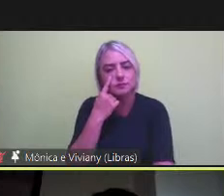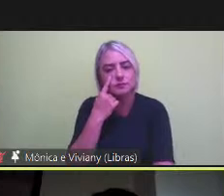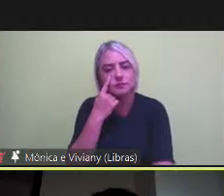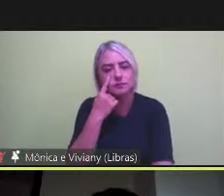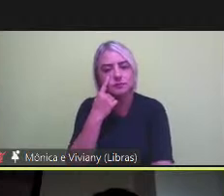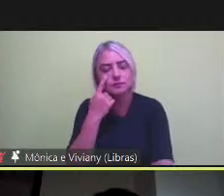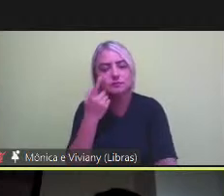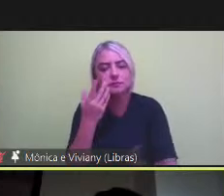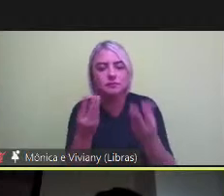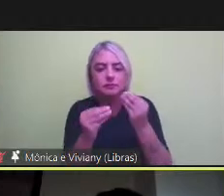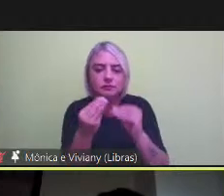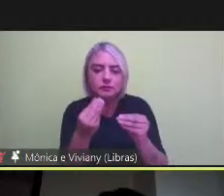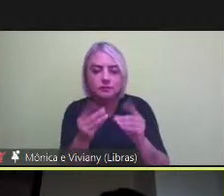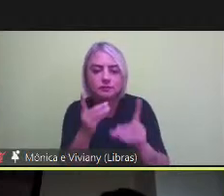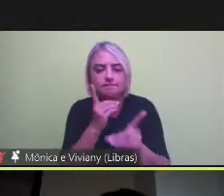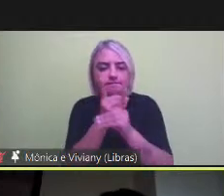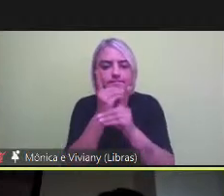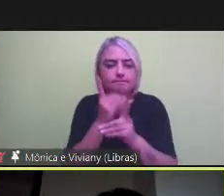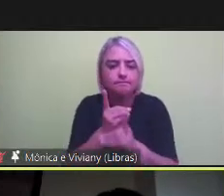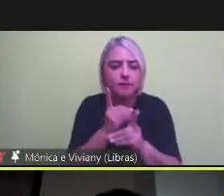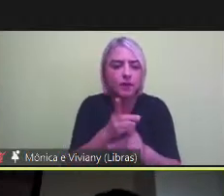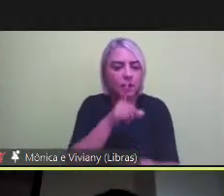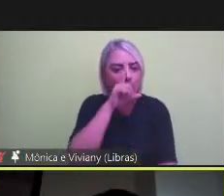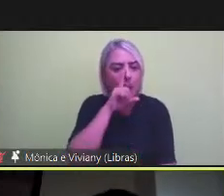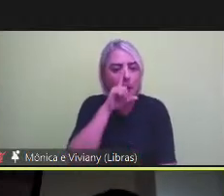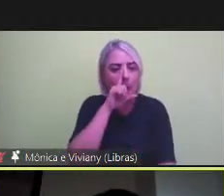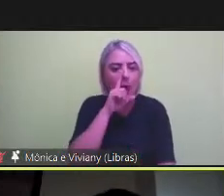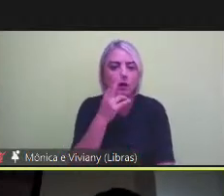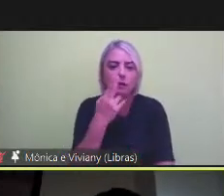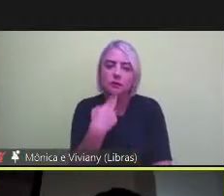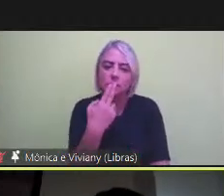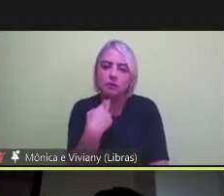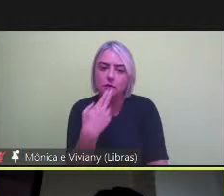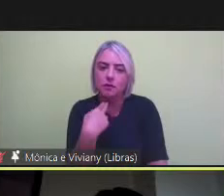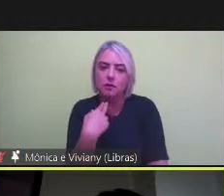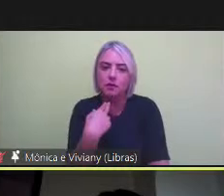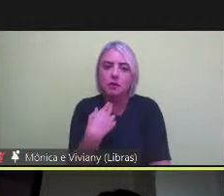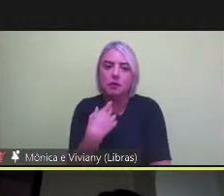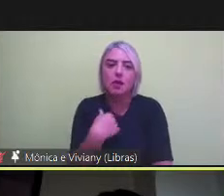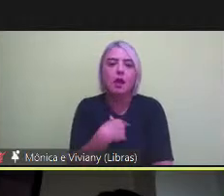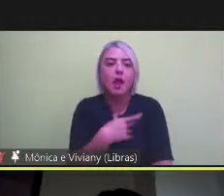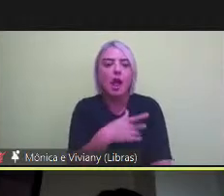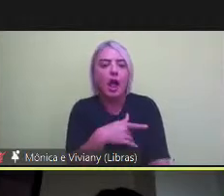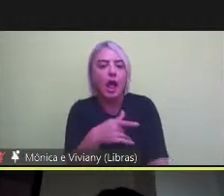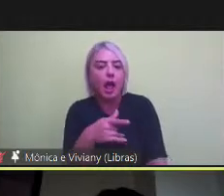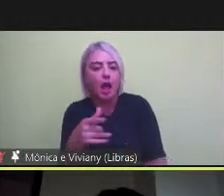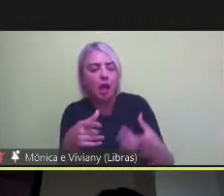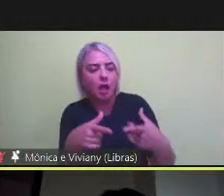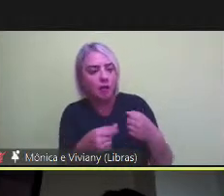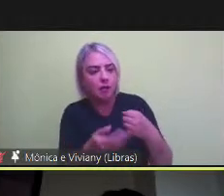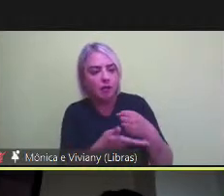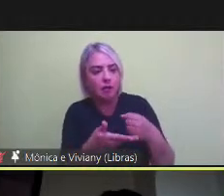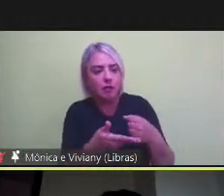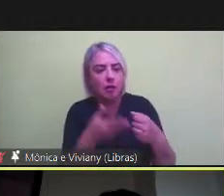intention to implement the identification of nutritional risk in cares of primary health,